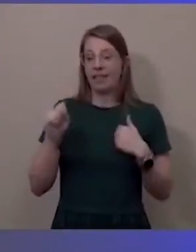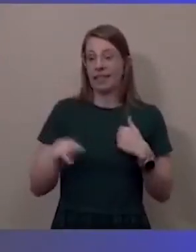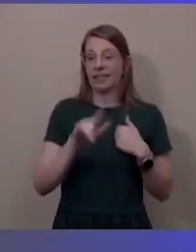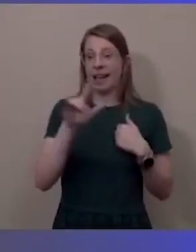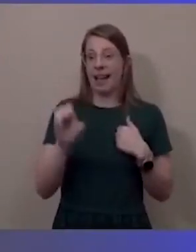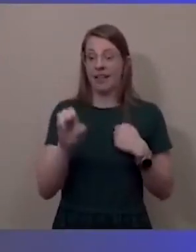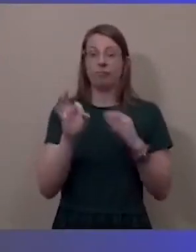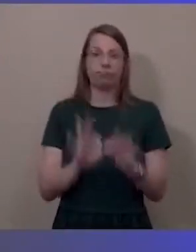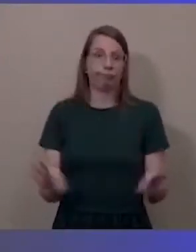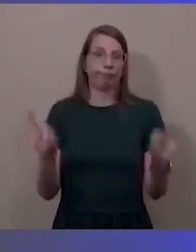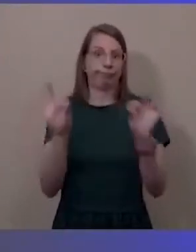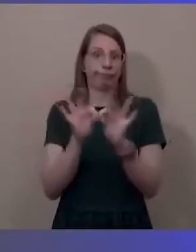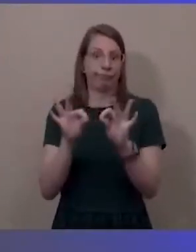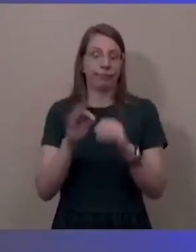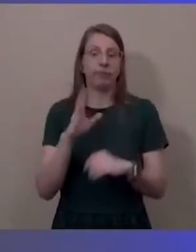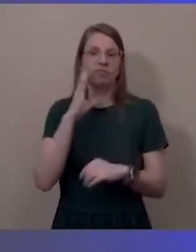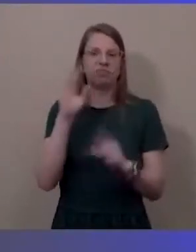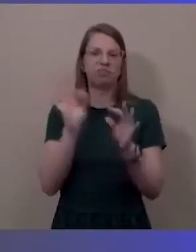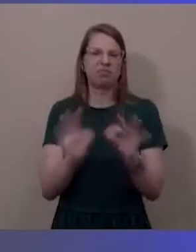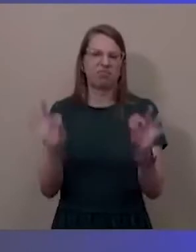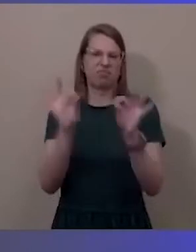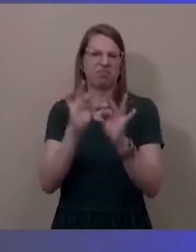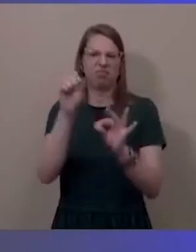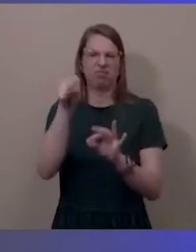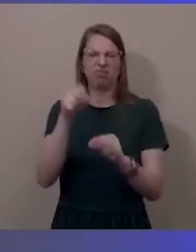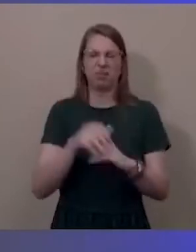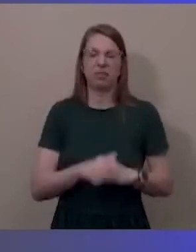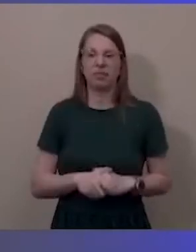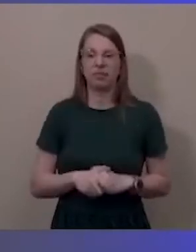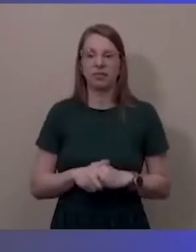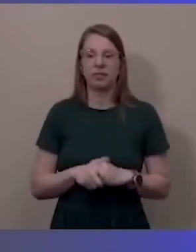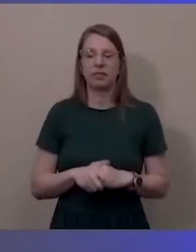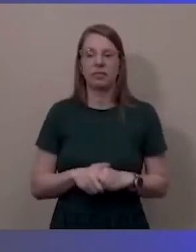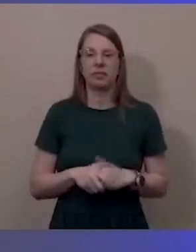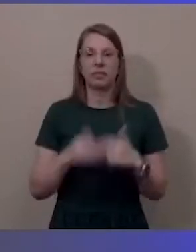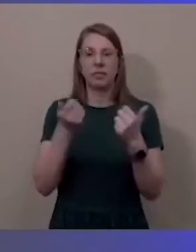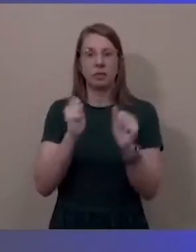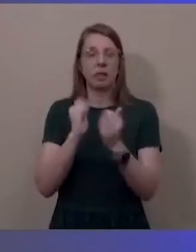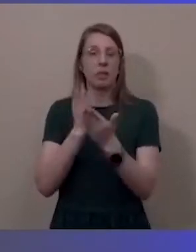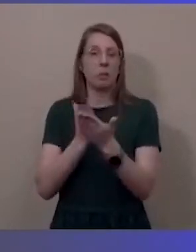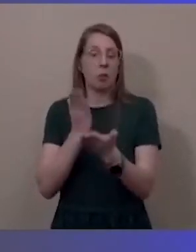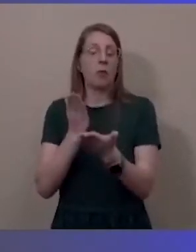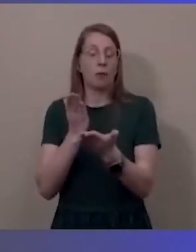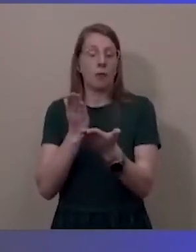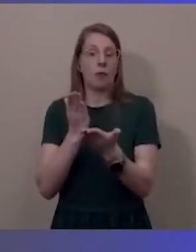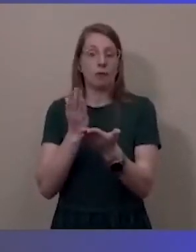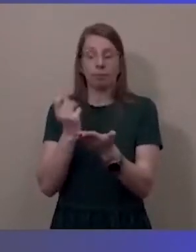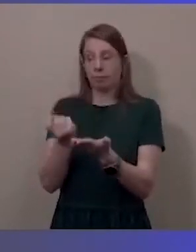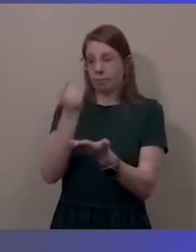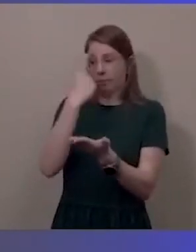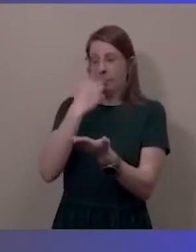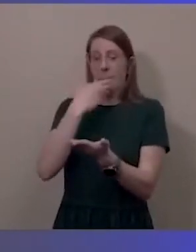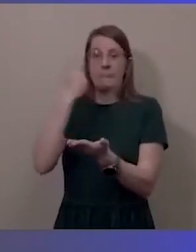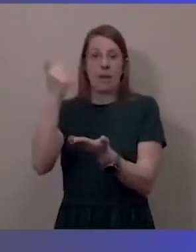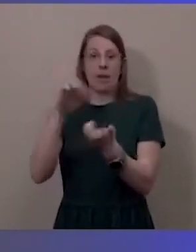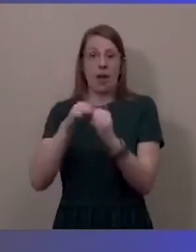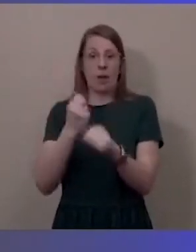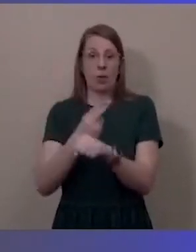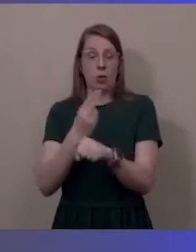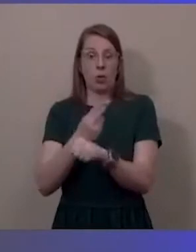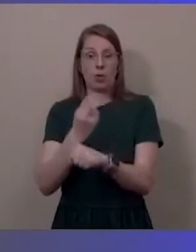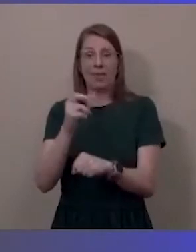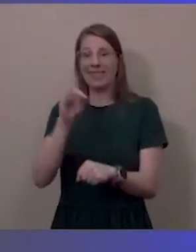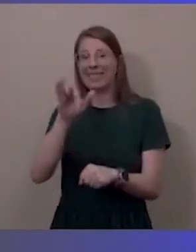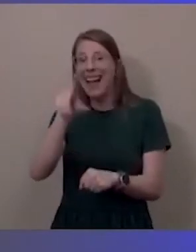important, very important. We know it's important. And we're trying to really prove it and better understand how we can use diet